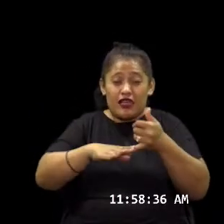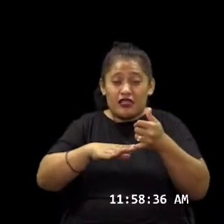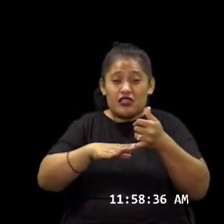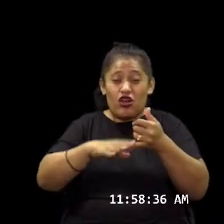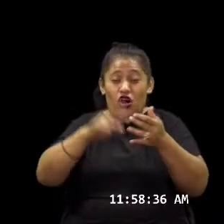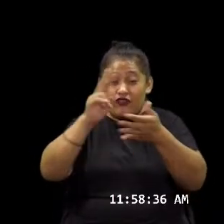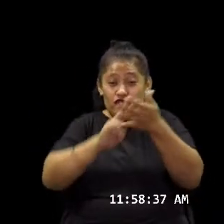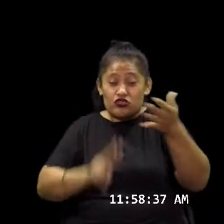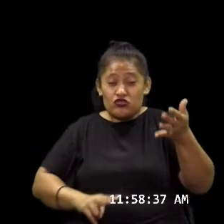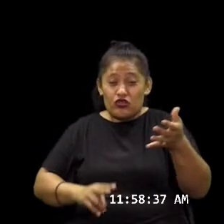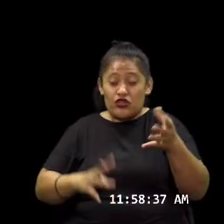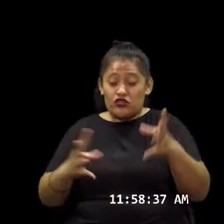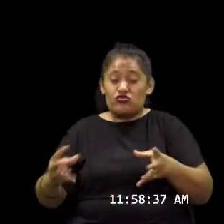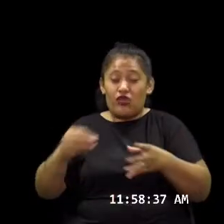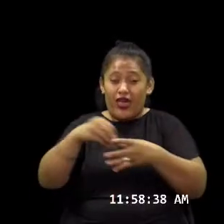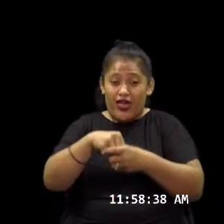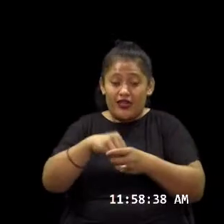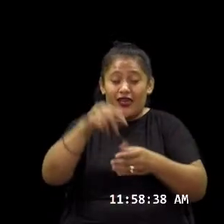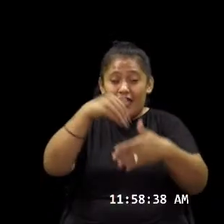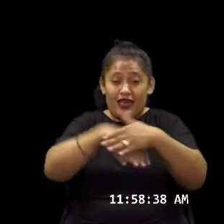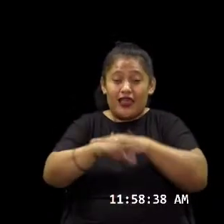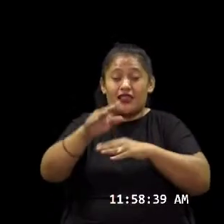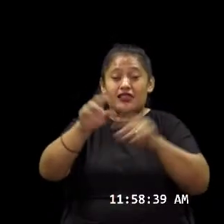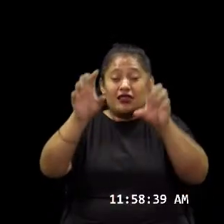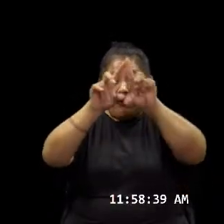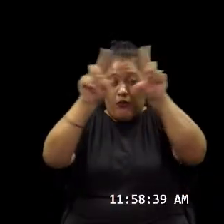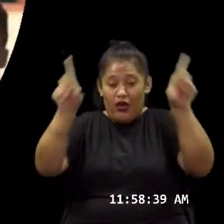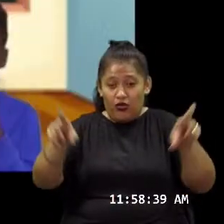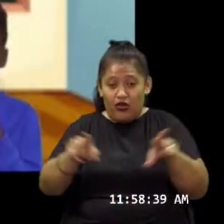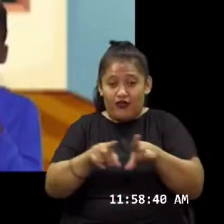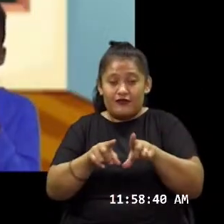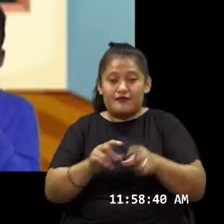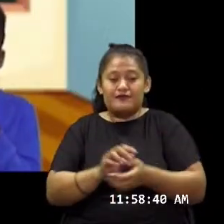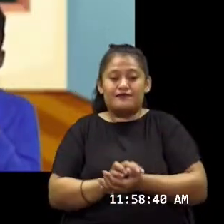and transitioning to the next paragraph.